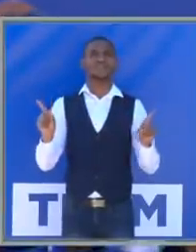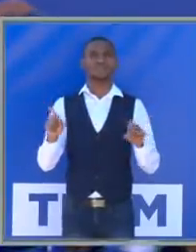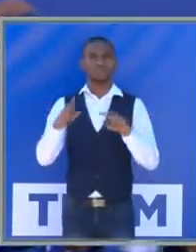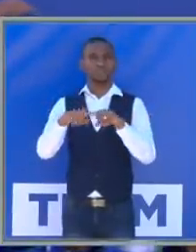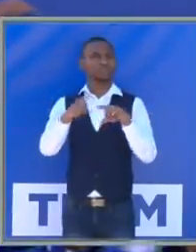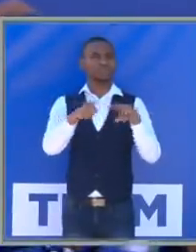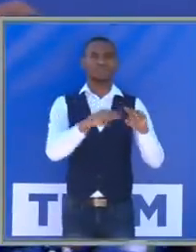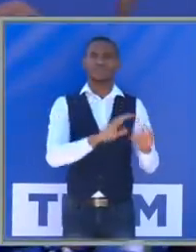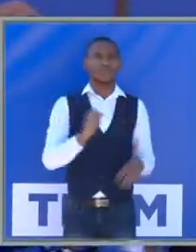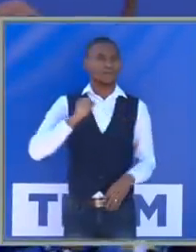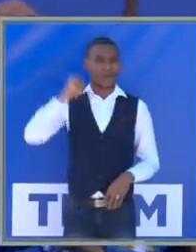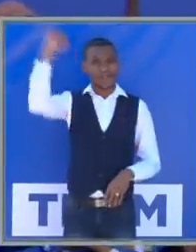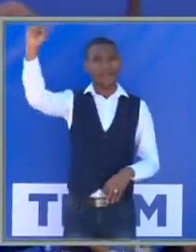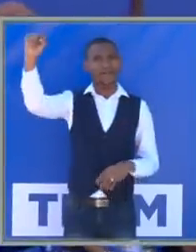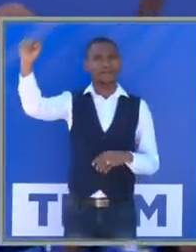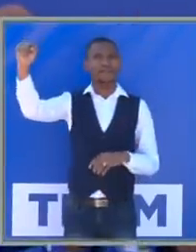Amandla.